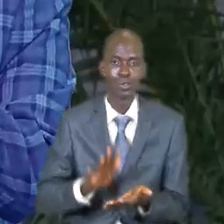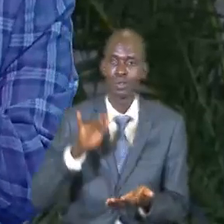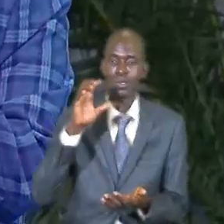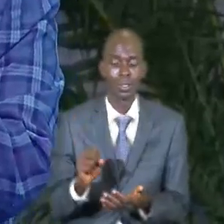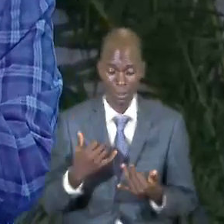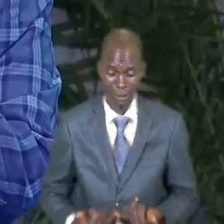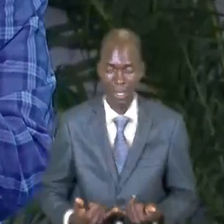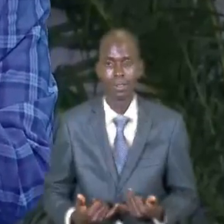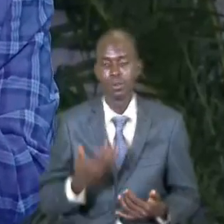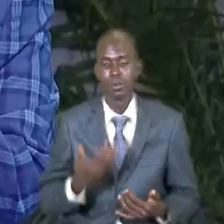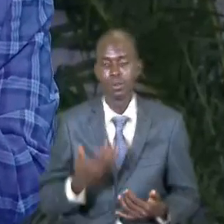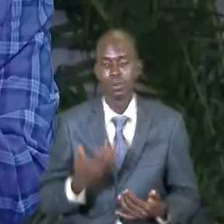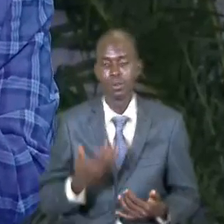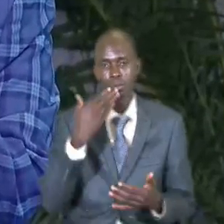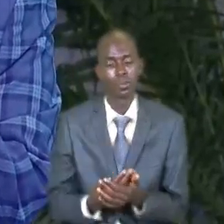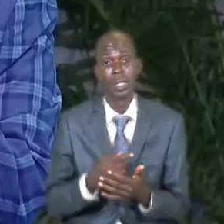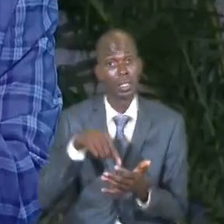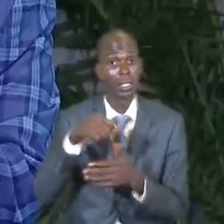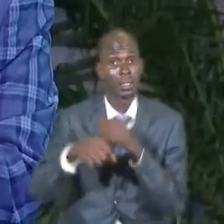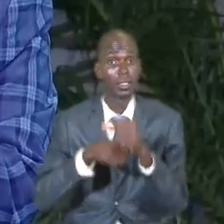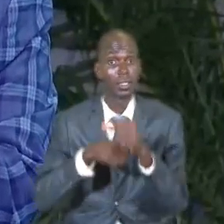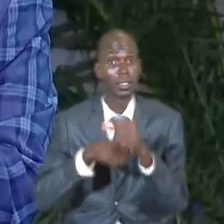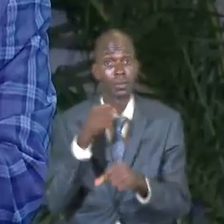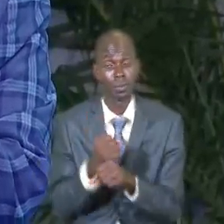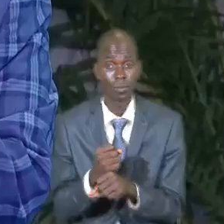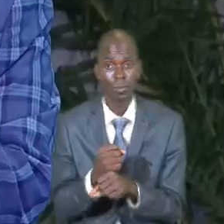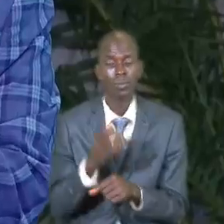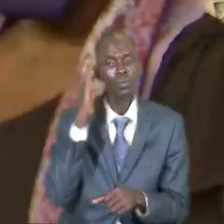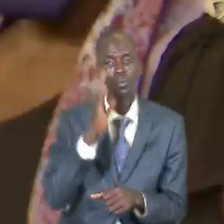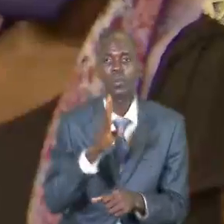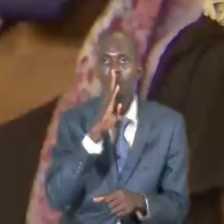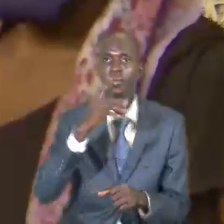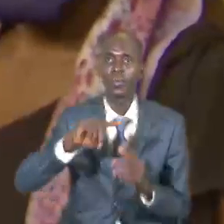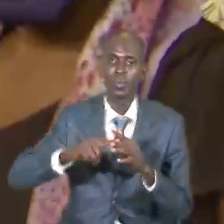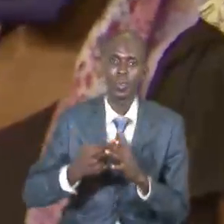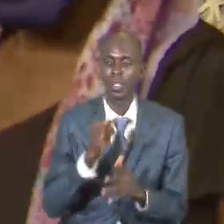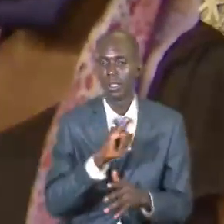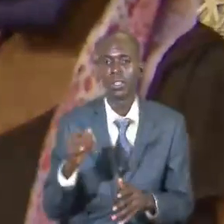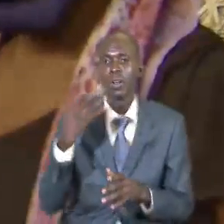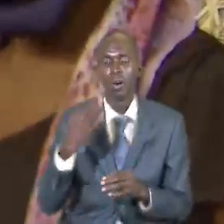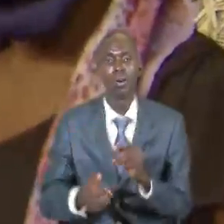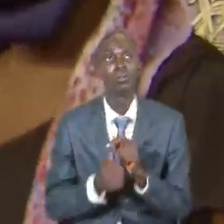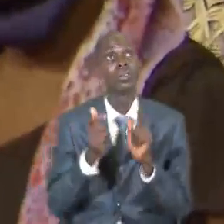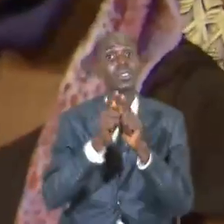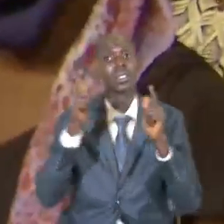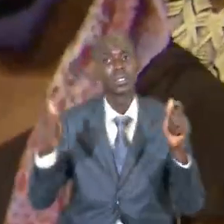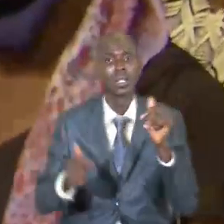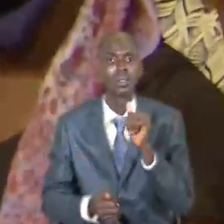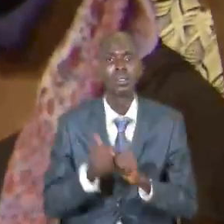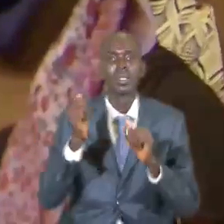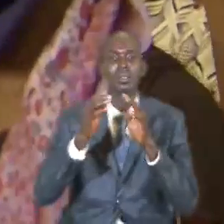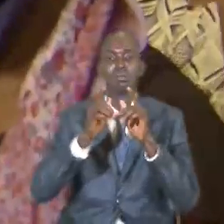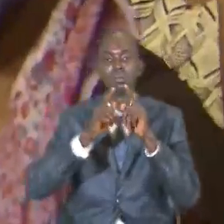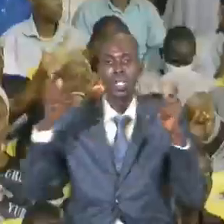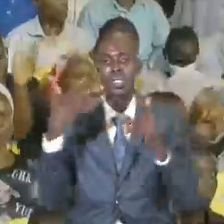This year will be the beginning of greater, higher, bigger things in your life in